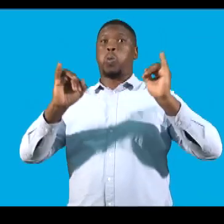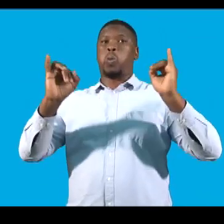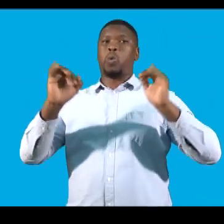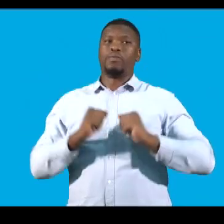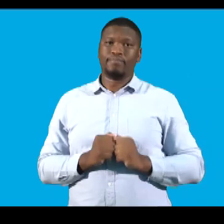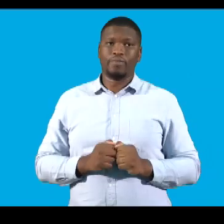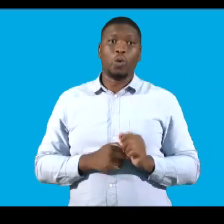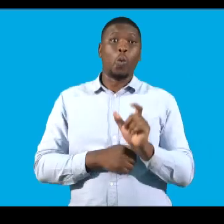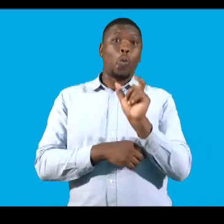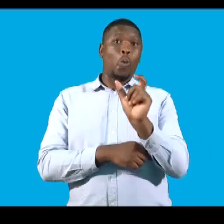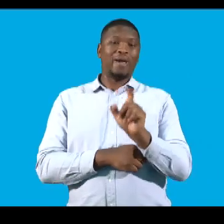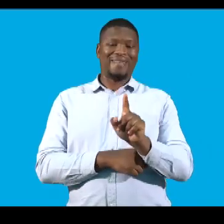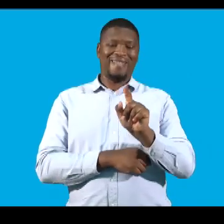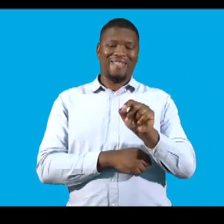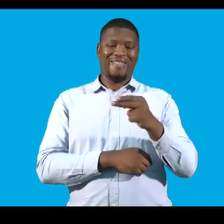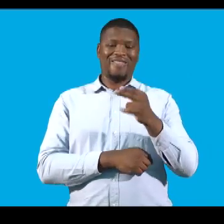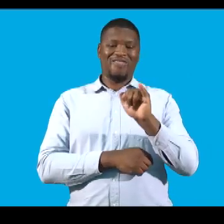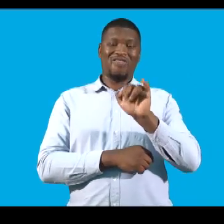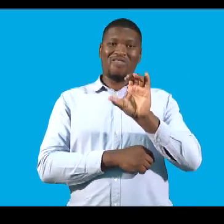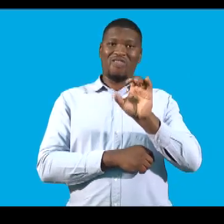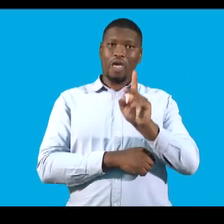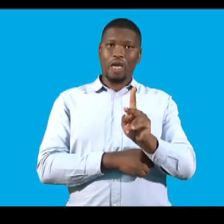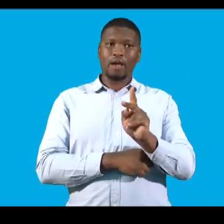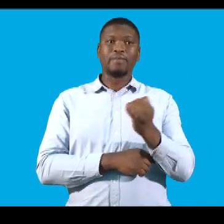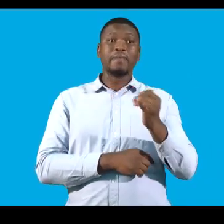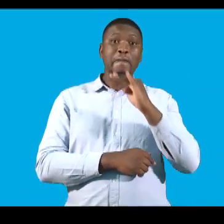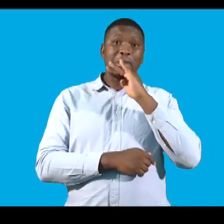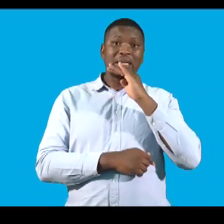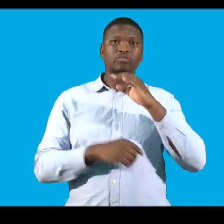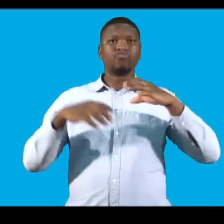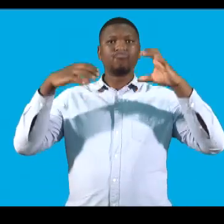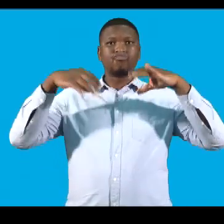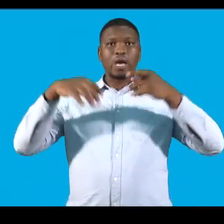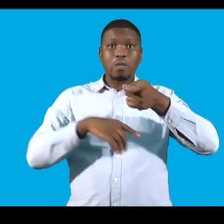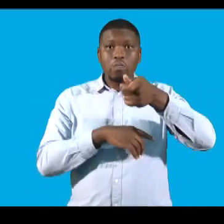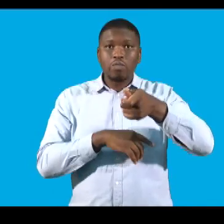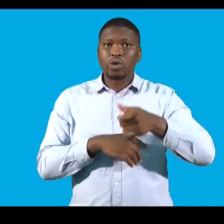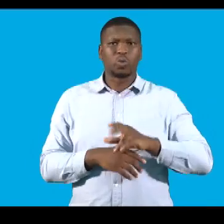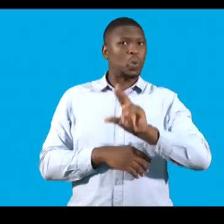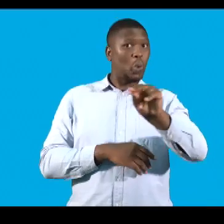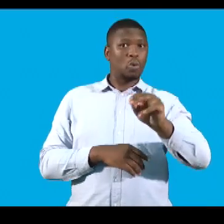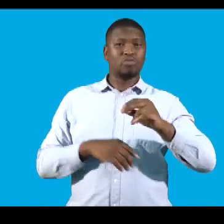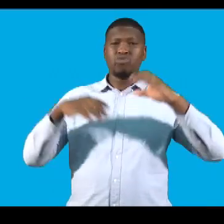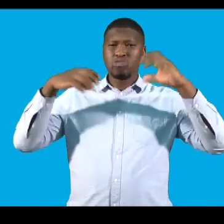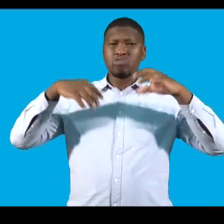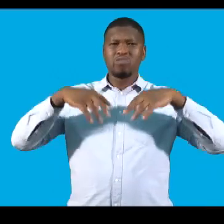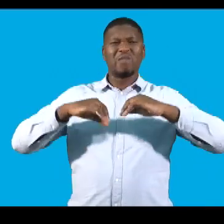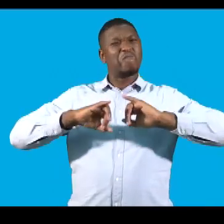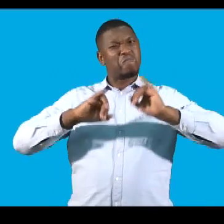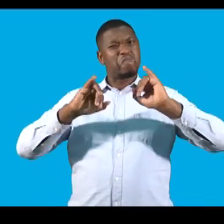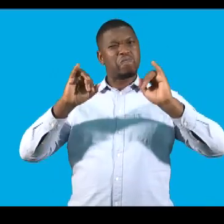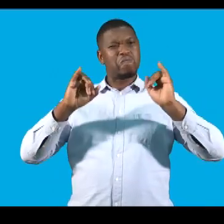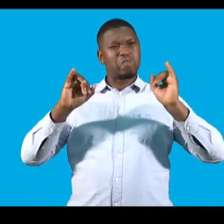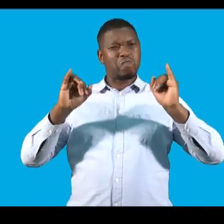The word thick creates the impression that the rain is difficult to walk through and is oppressive or